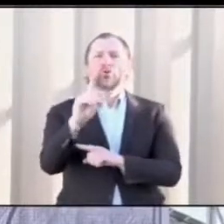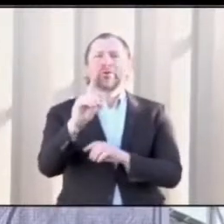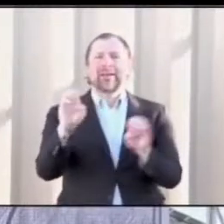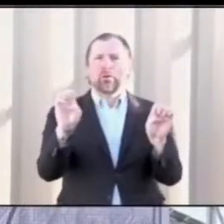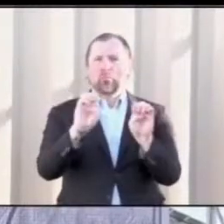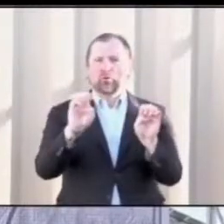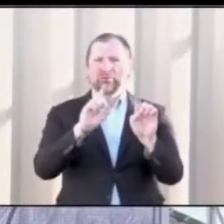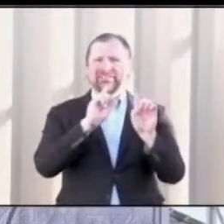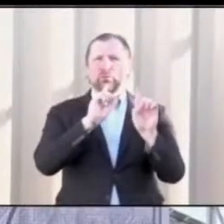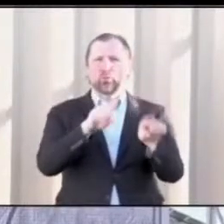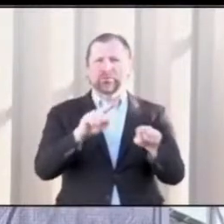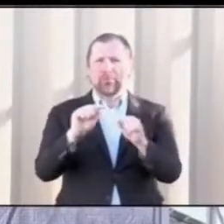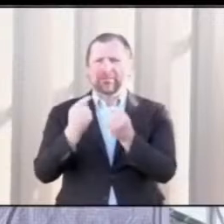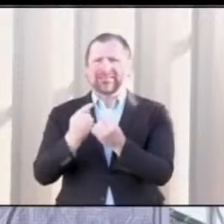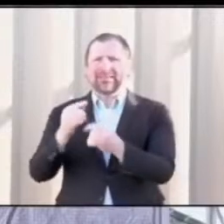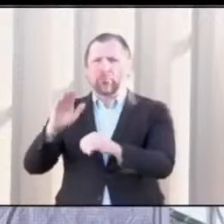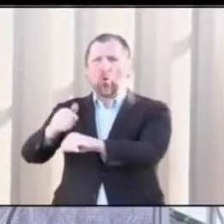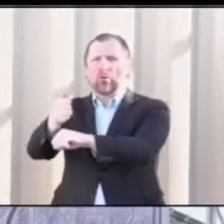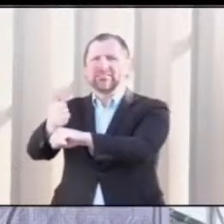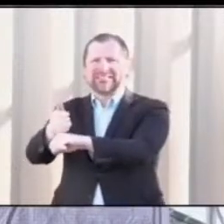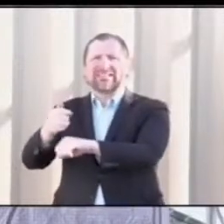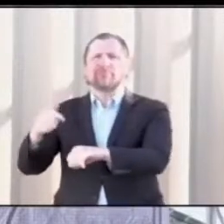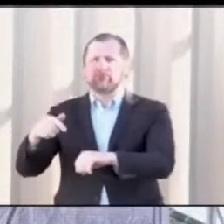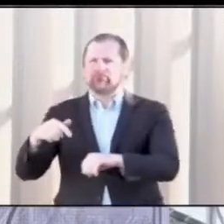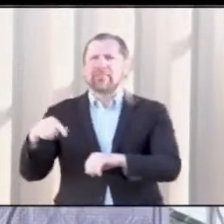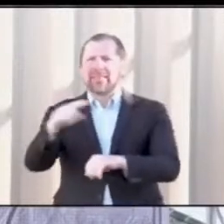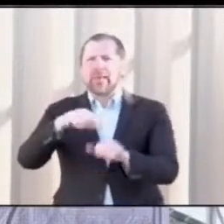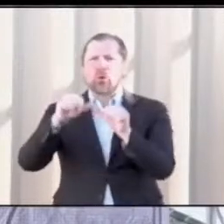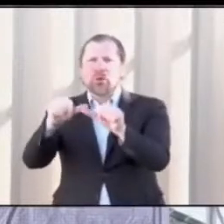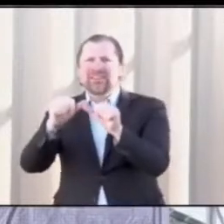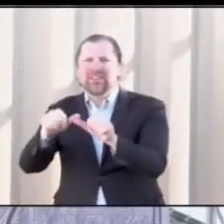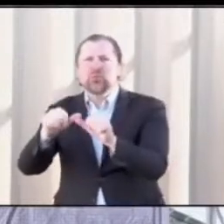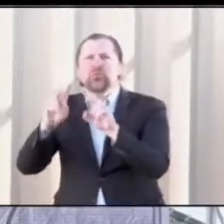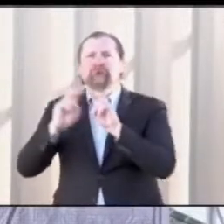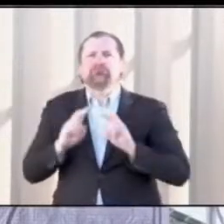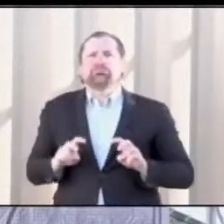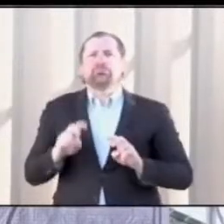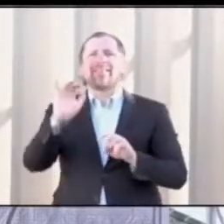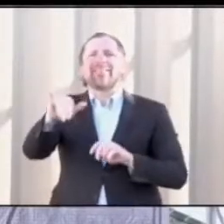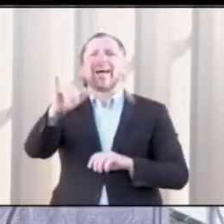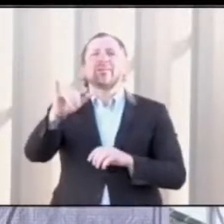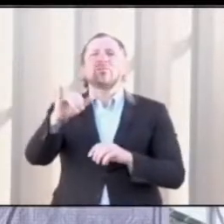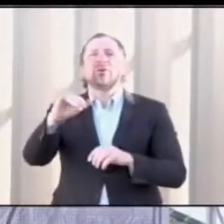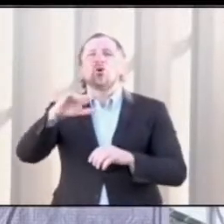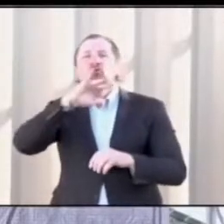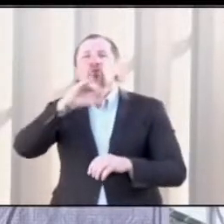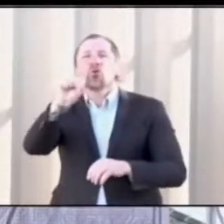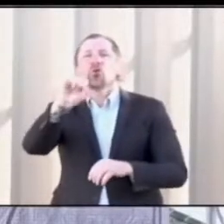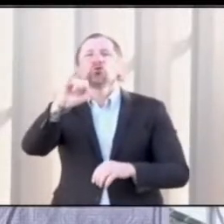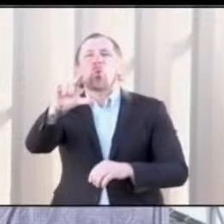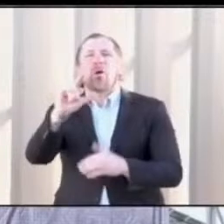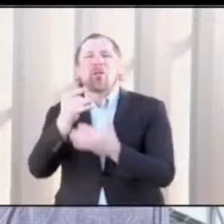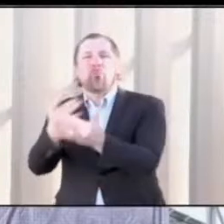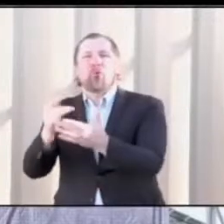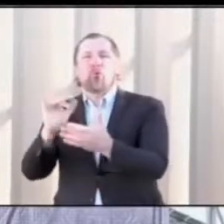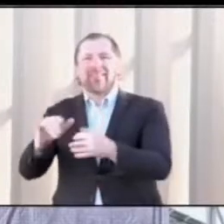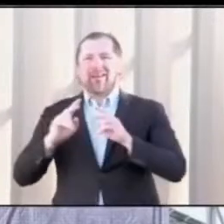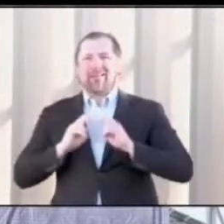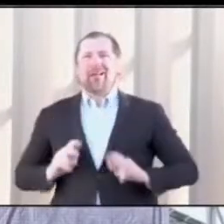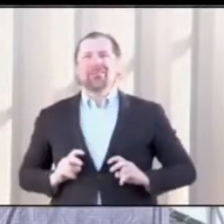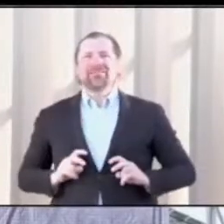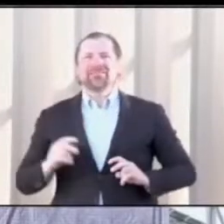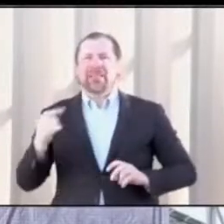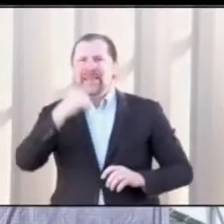Team, or WERT, on scene. They continue to conduct soil burn analysis, and they expect that